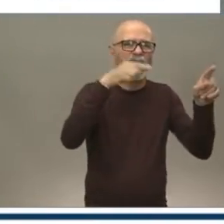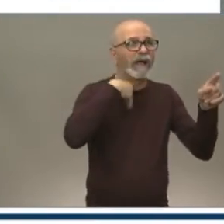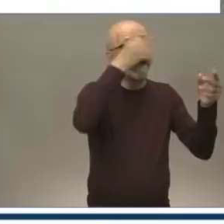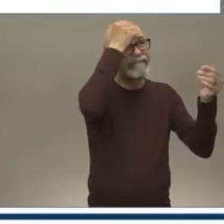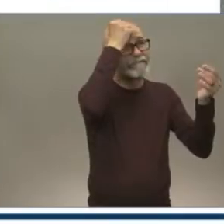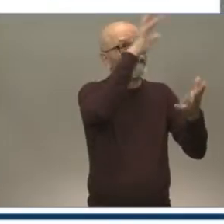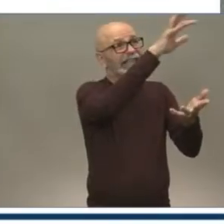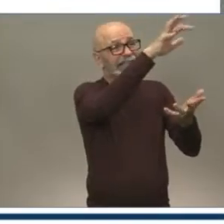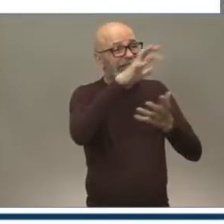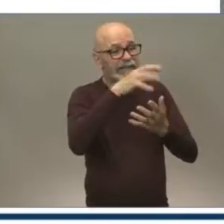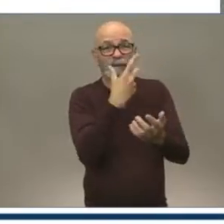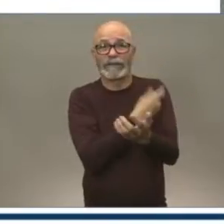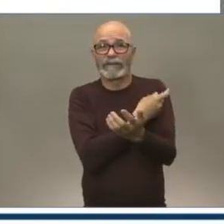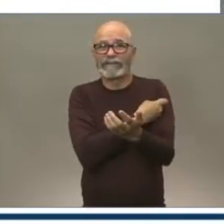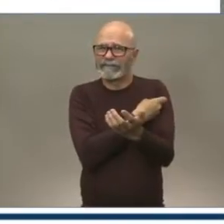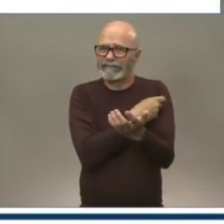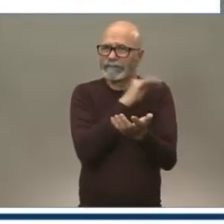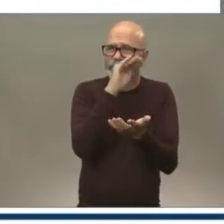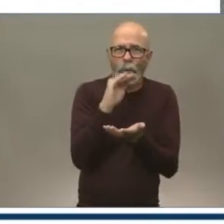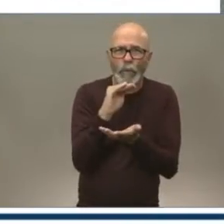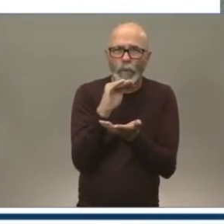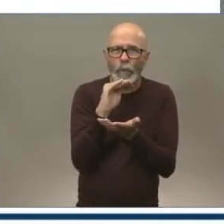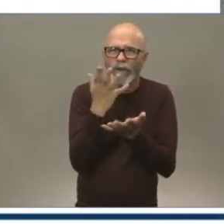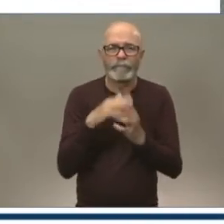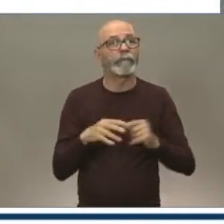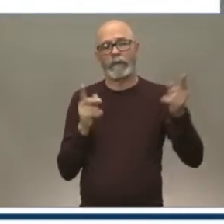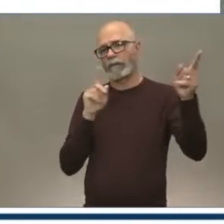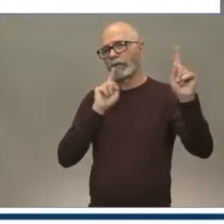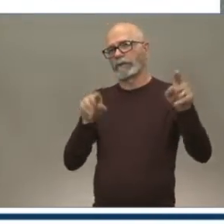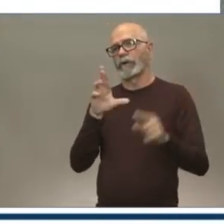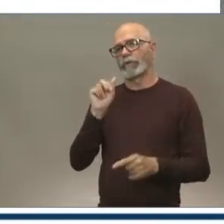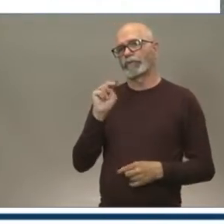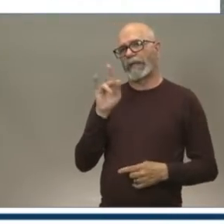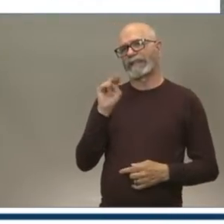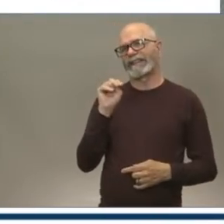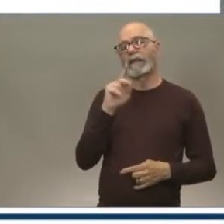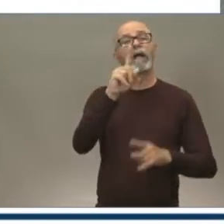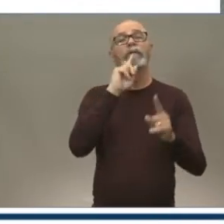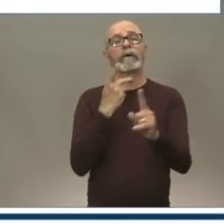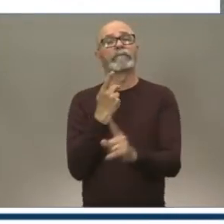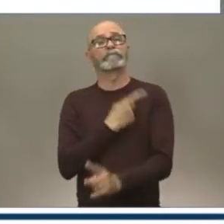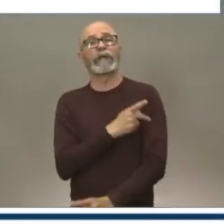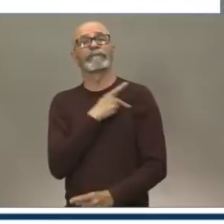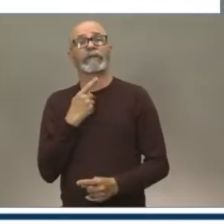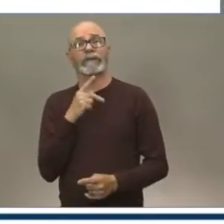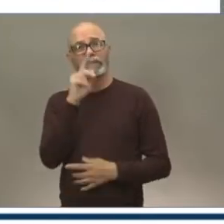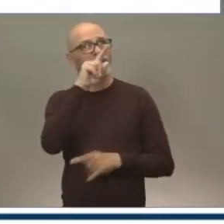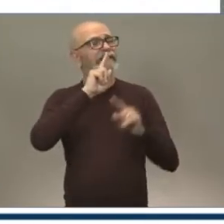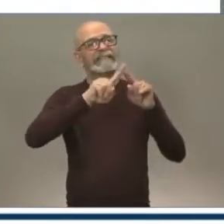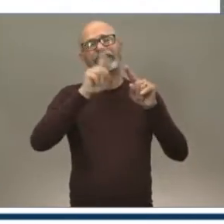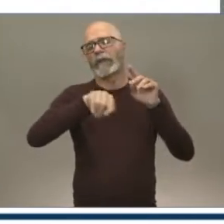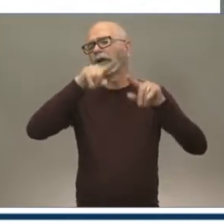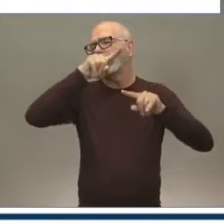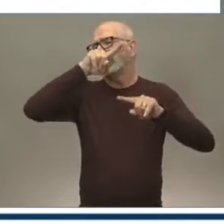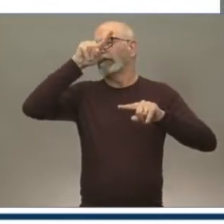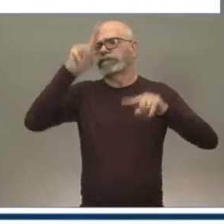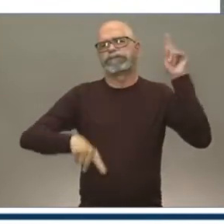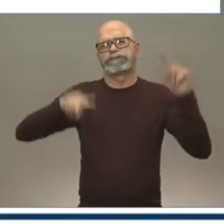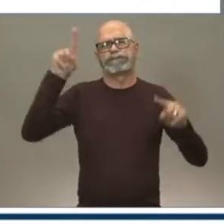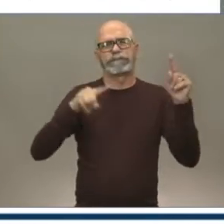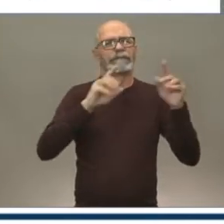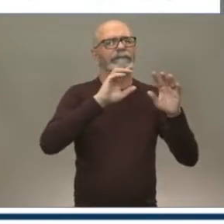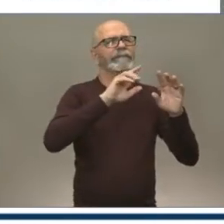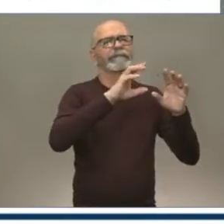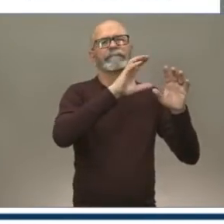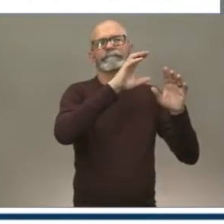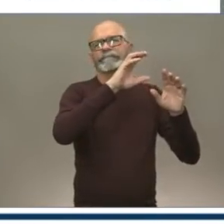a myriad of different tools that provinces can use, the tools that we use very early on to suppress the spread of COVID-19,